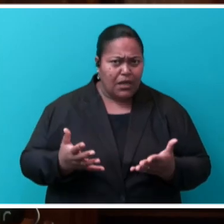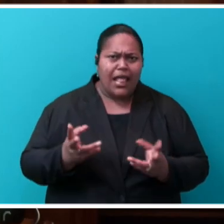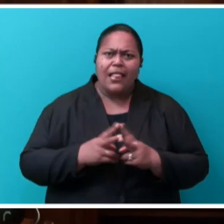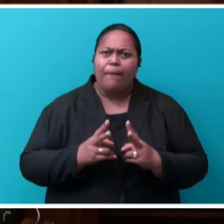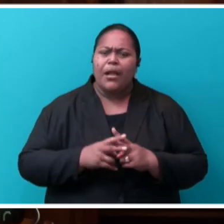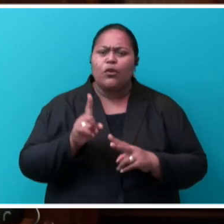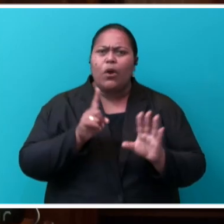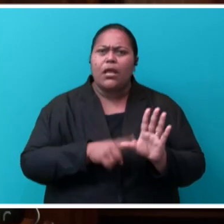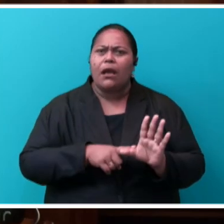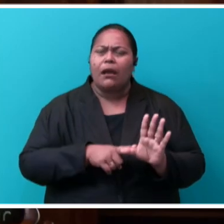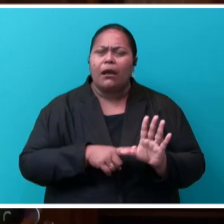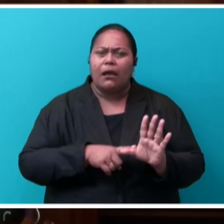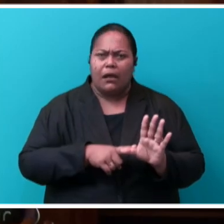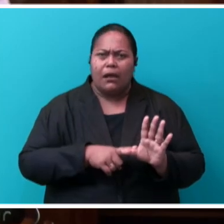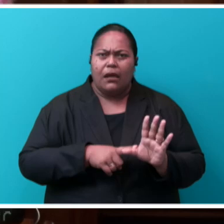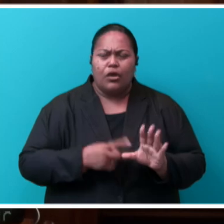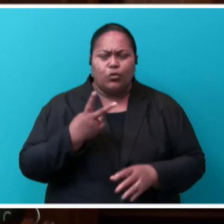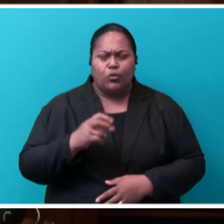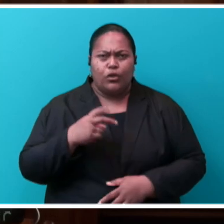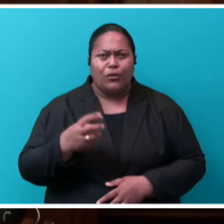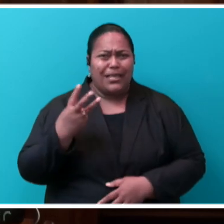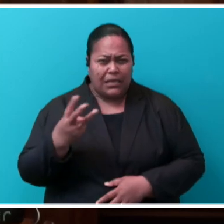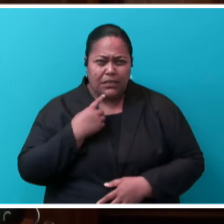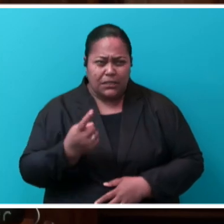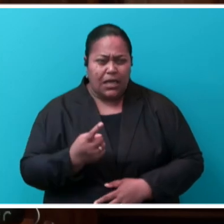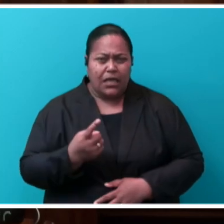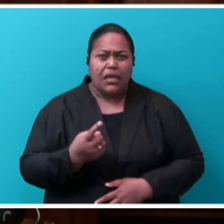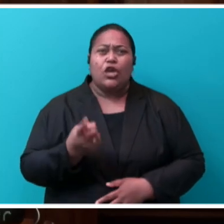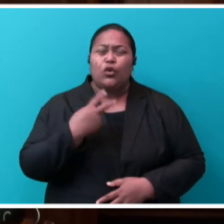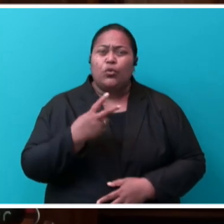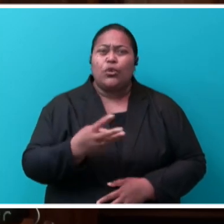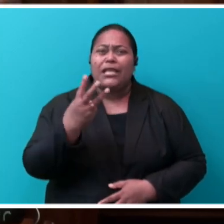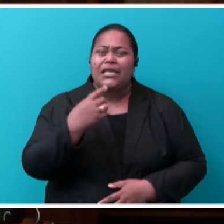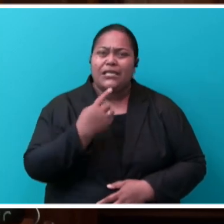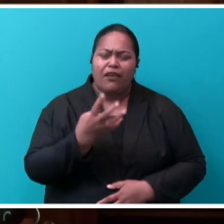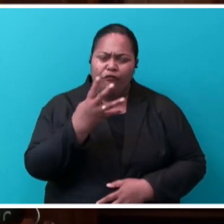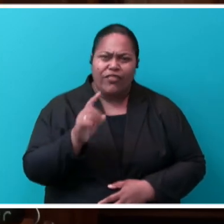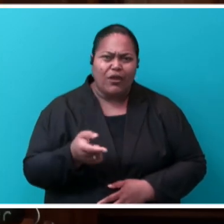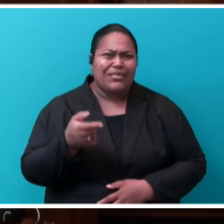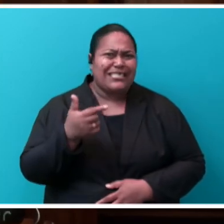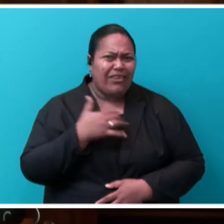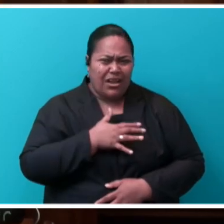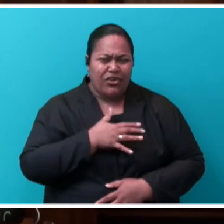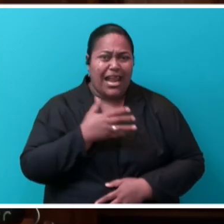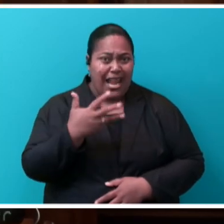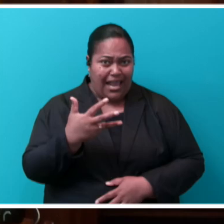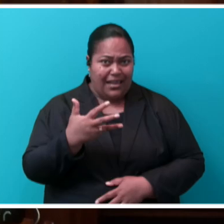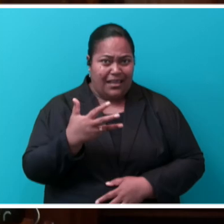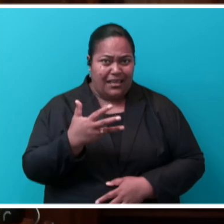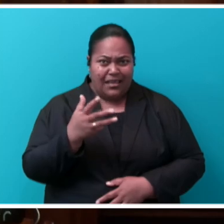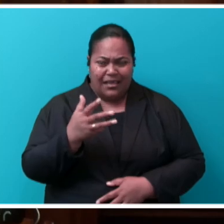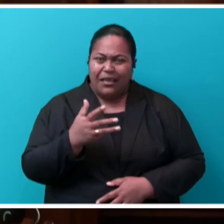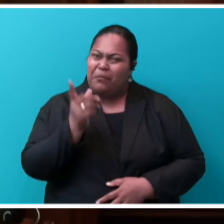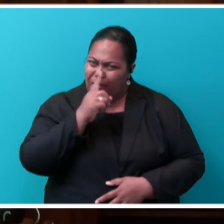from 2023 showed that there were 4,709 illegal immigrants in Fiji in